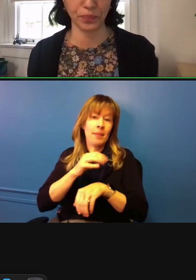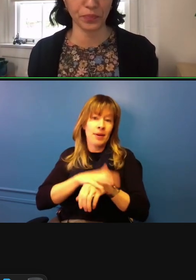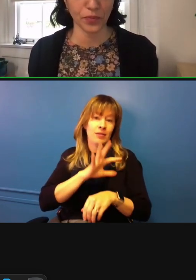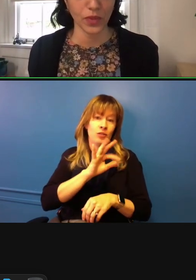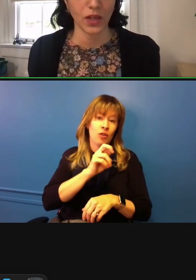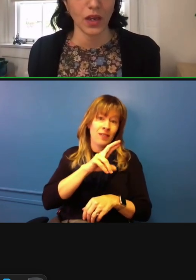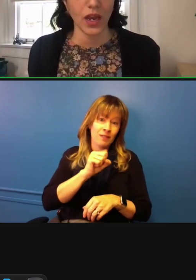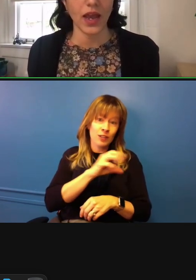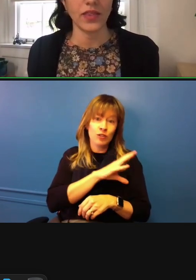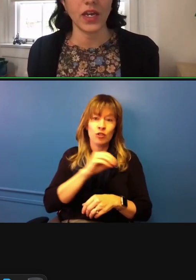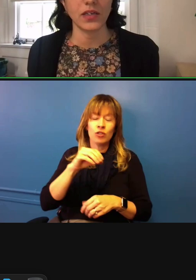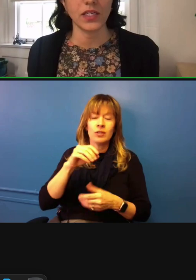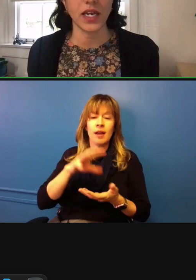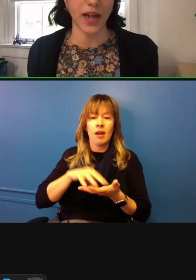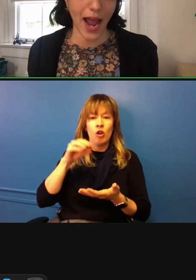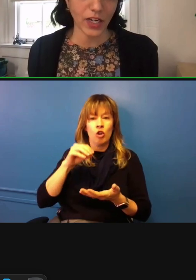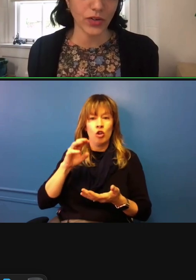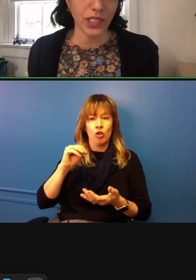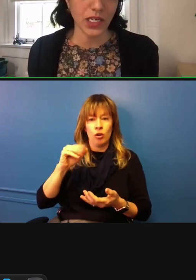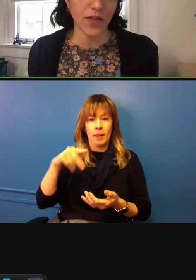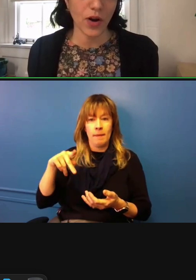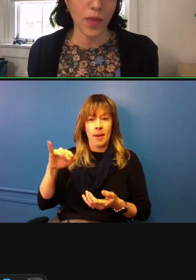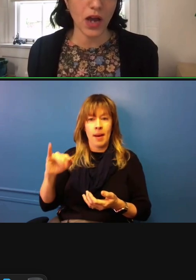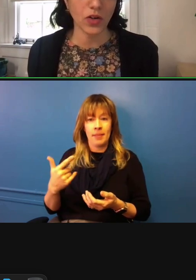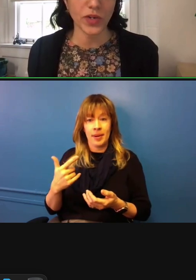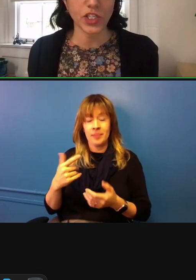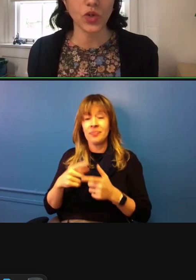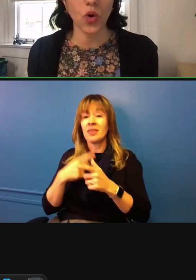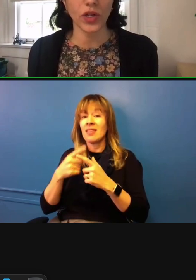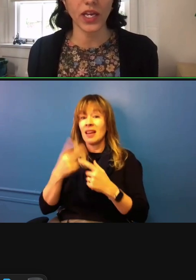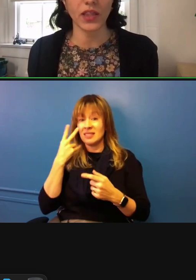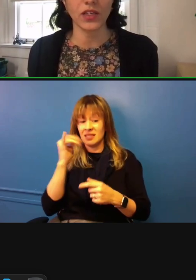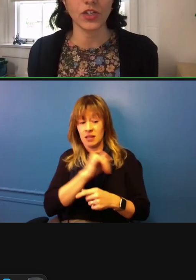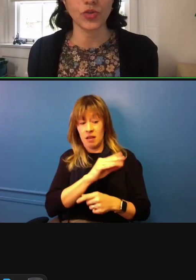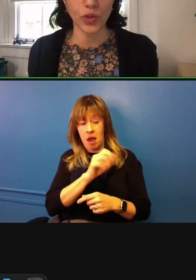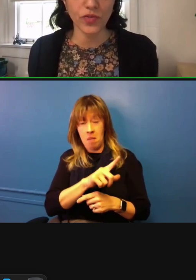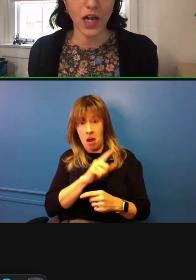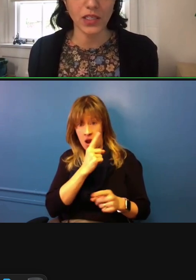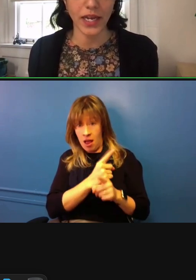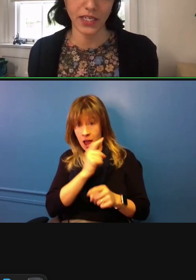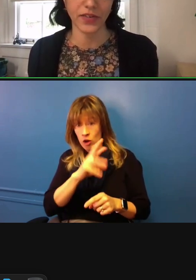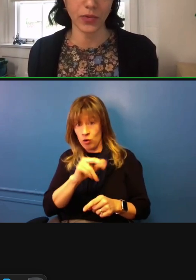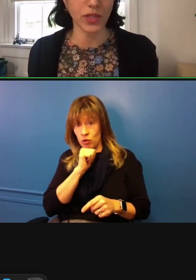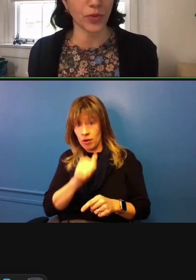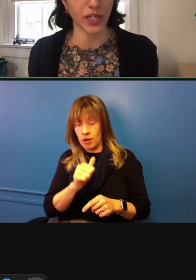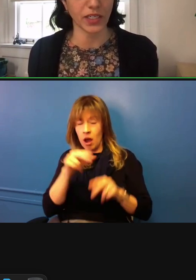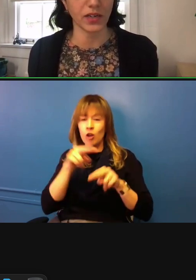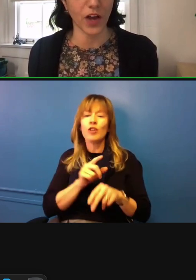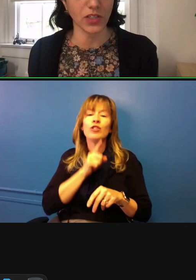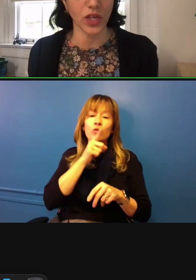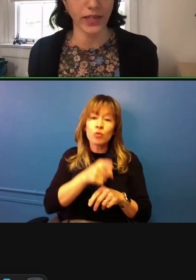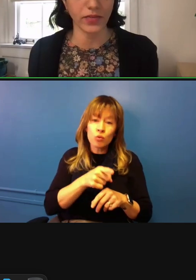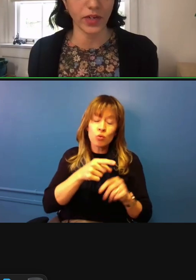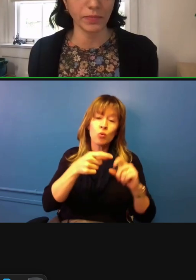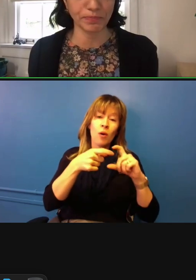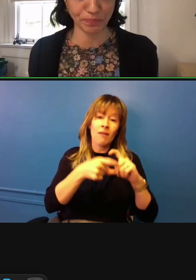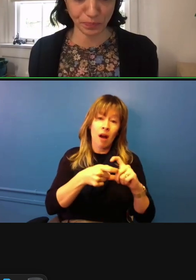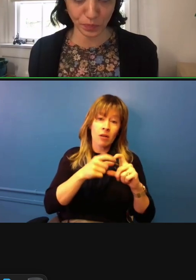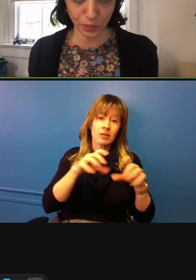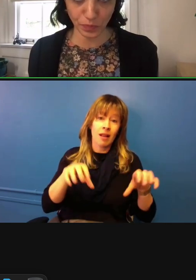mapping. And then to get an accuracy of our model, we just correlate the true voxel activity with the predicted voxel